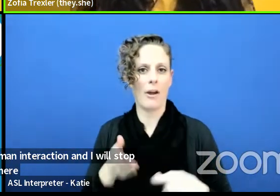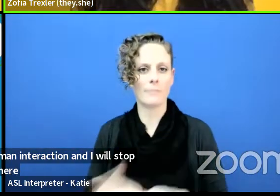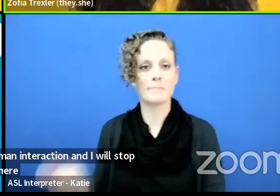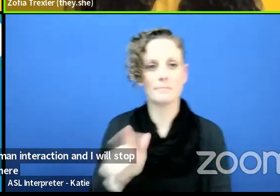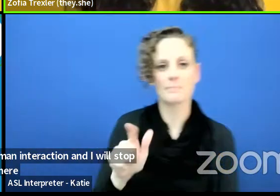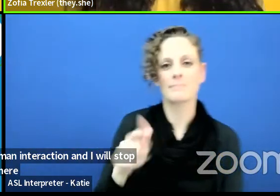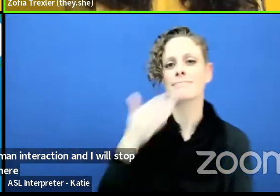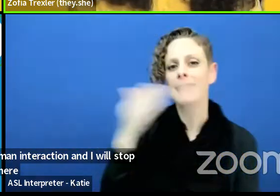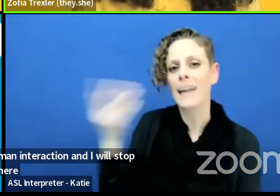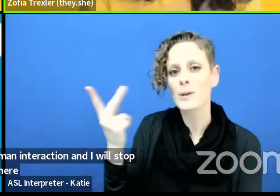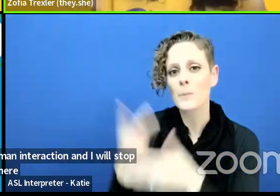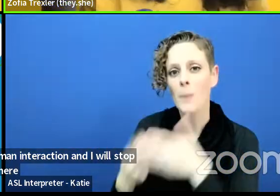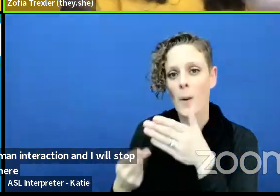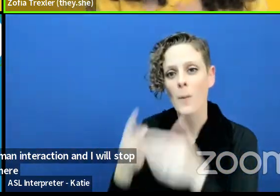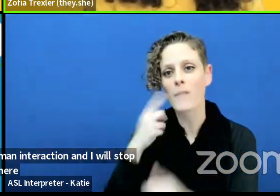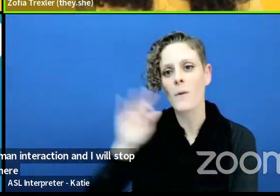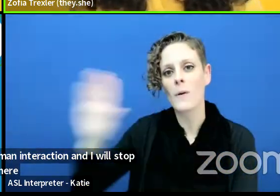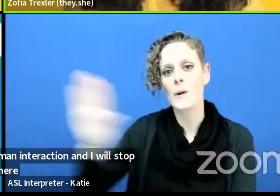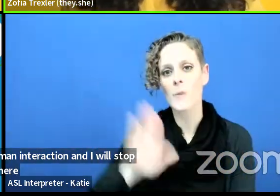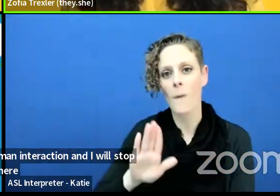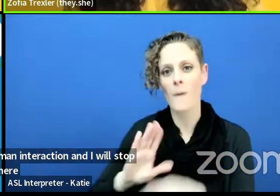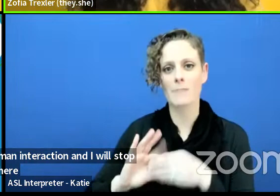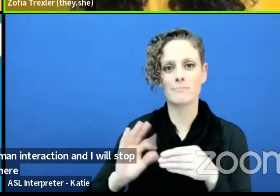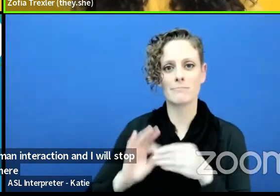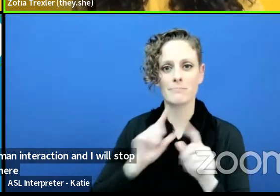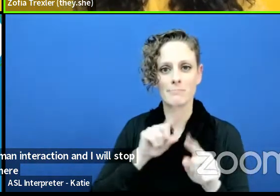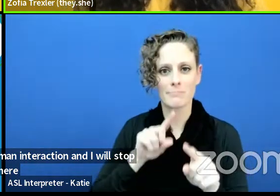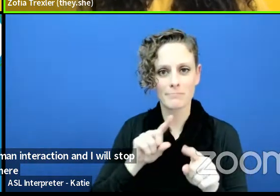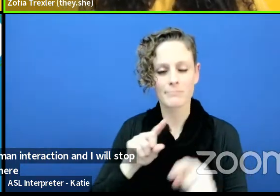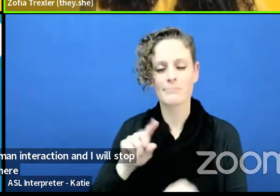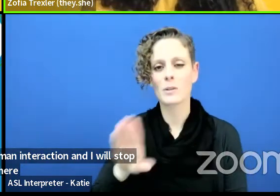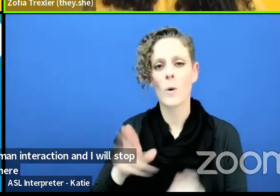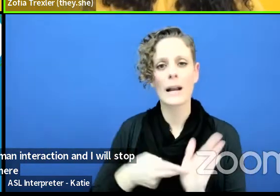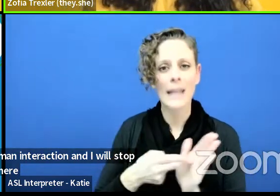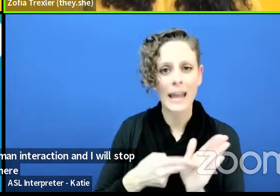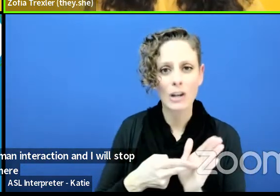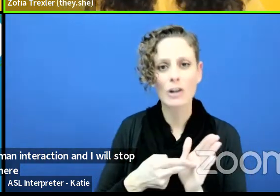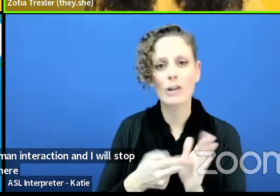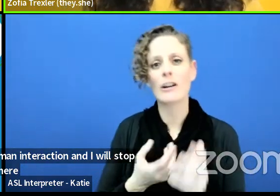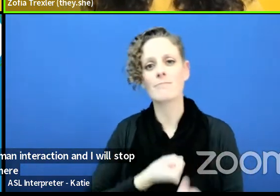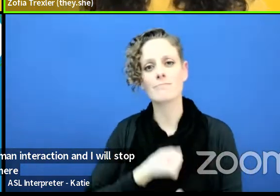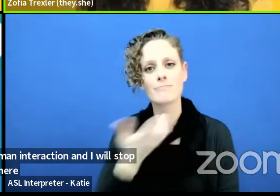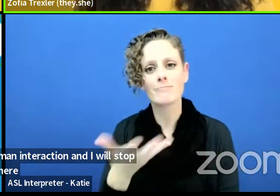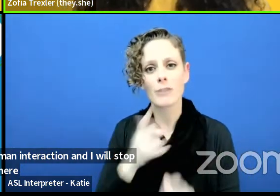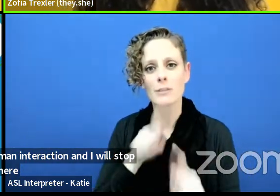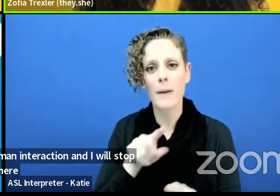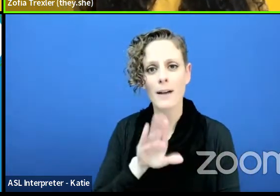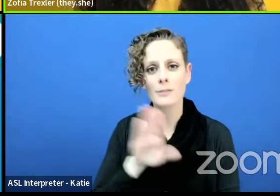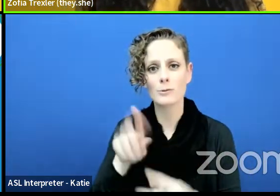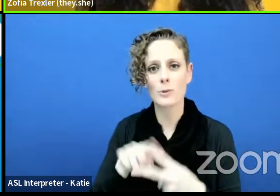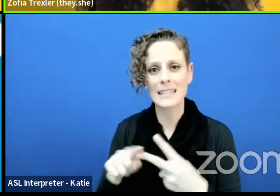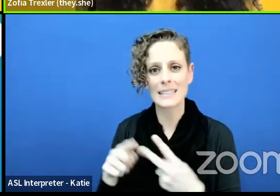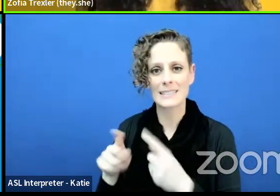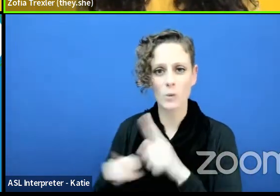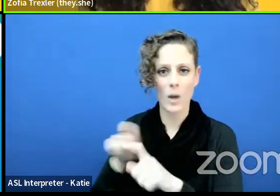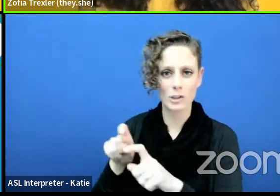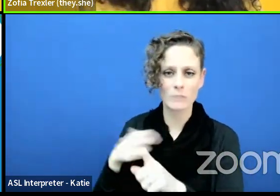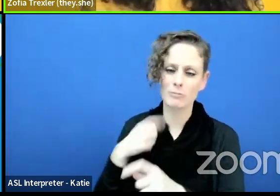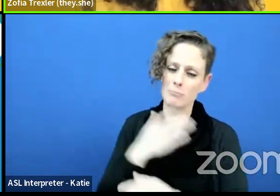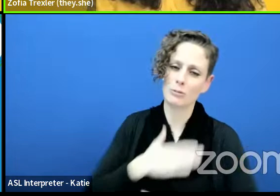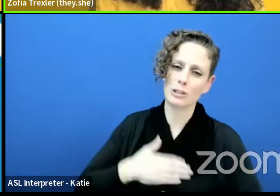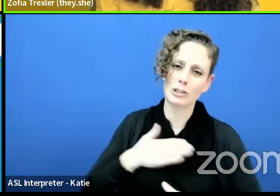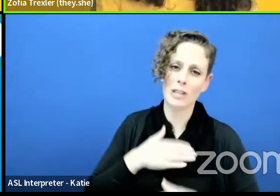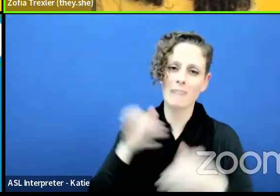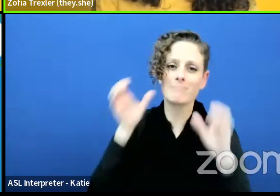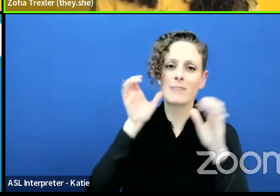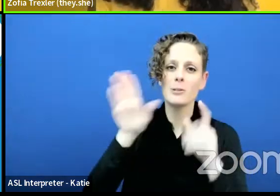Thank you both for your, again, candor and your vulnerable responses to these questions. We really appreciate it, and hearing your